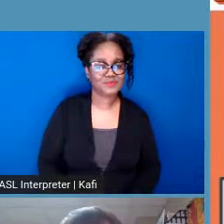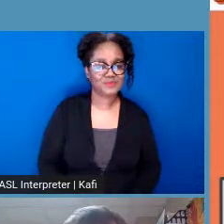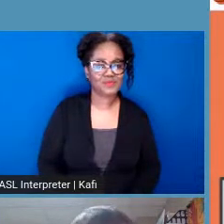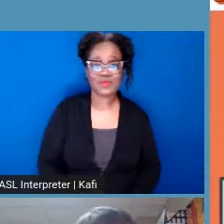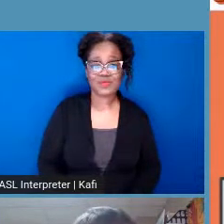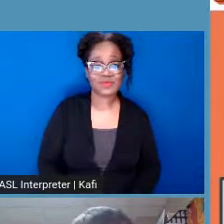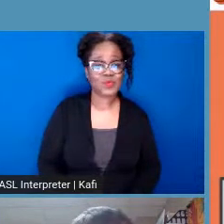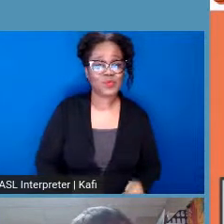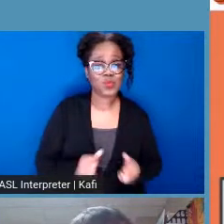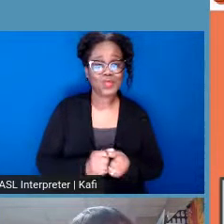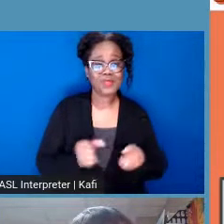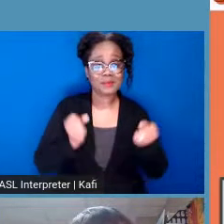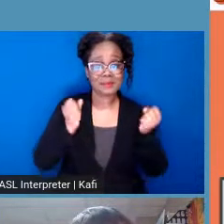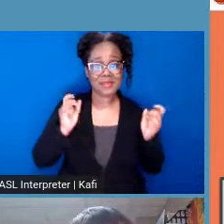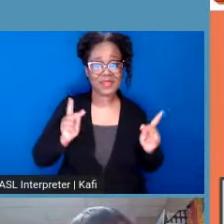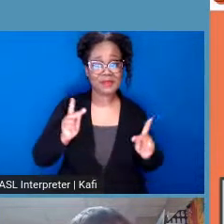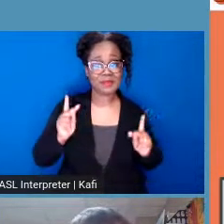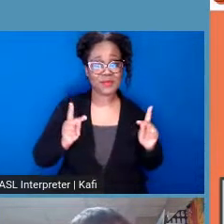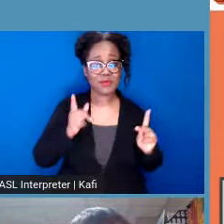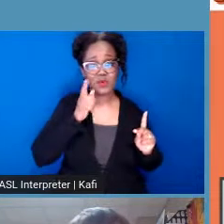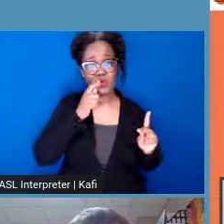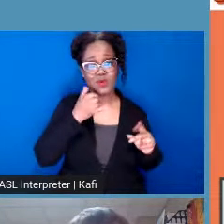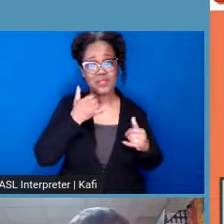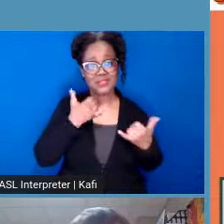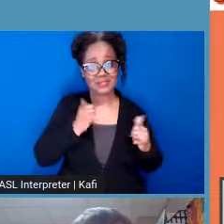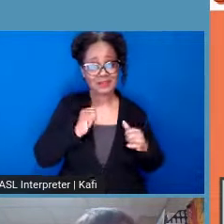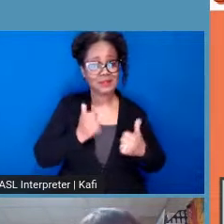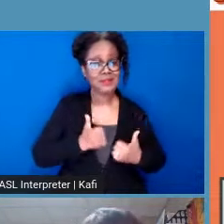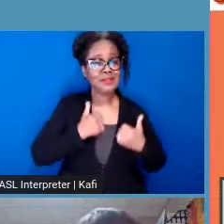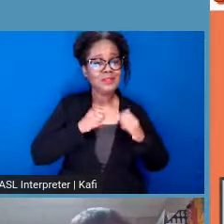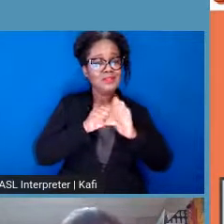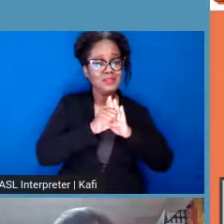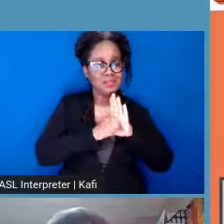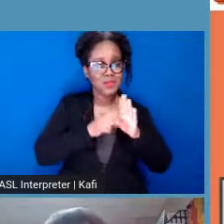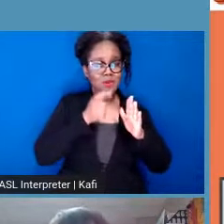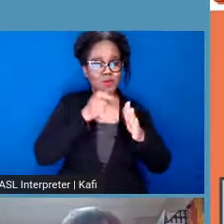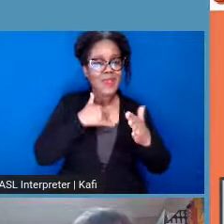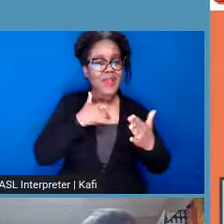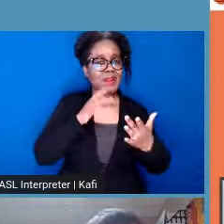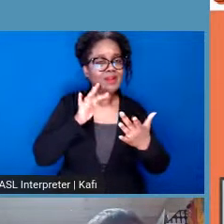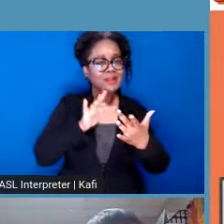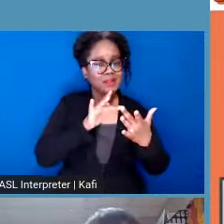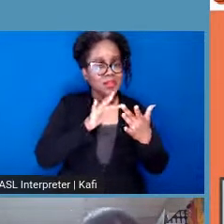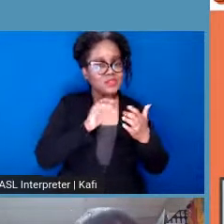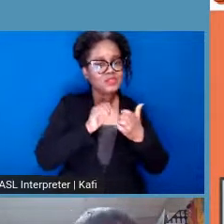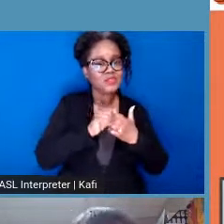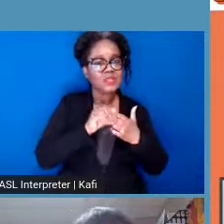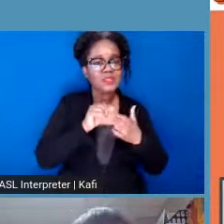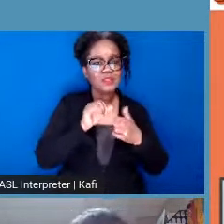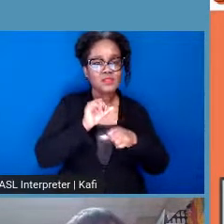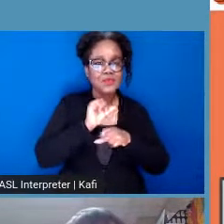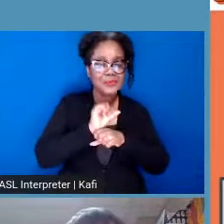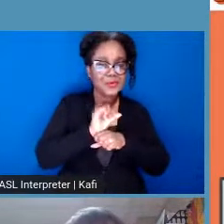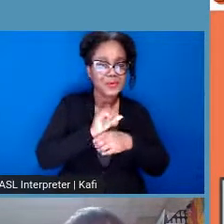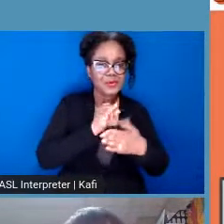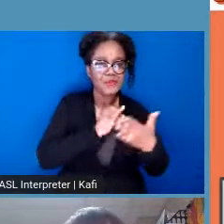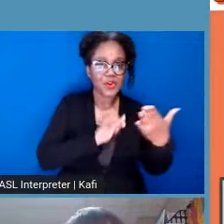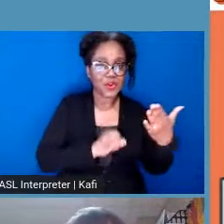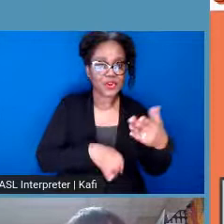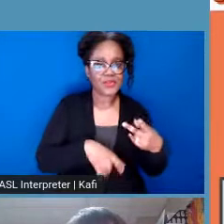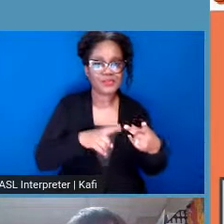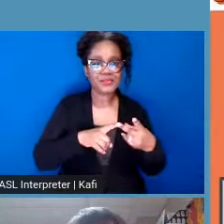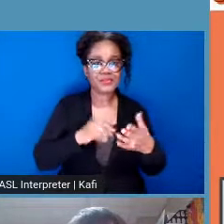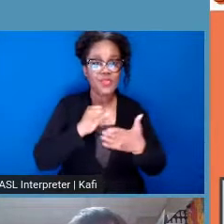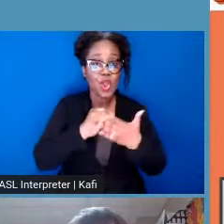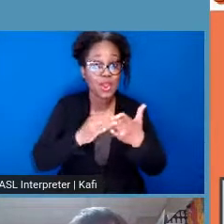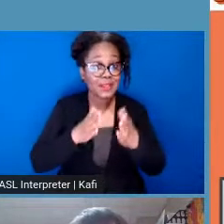had connections of one sort or another to the artworks or the artists or the donors who had given